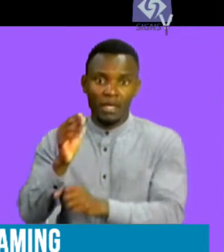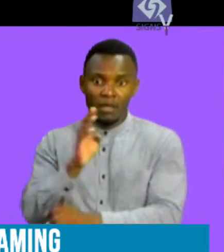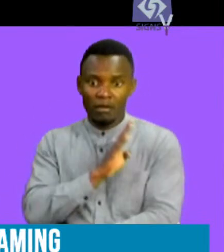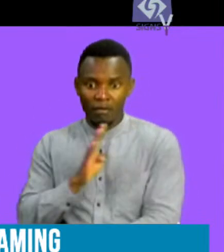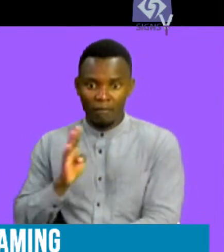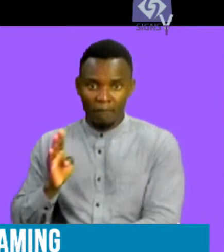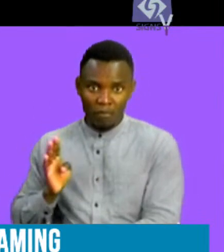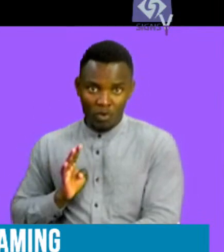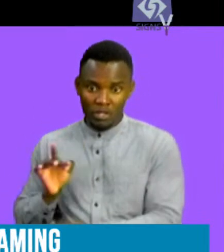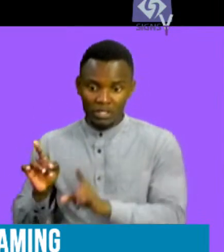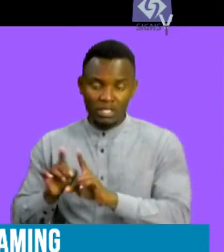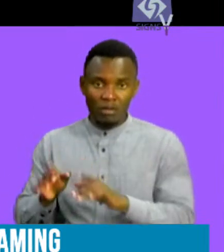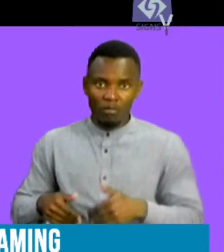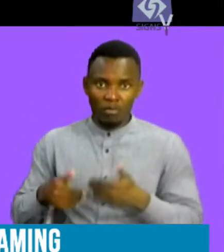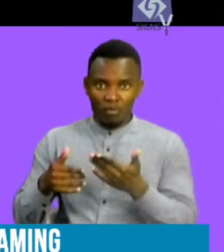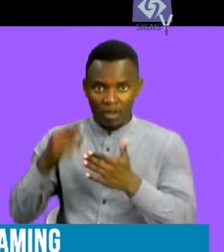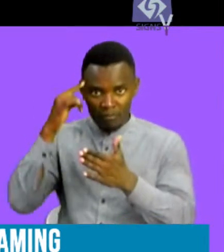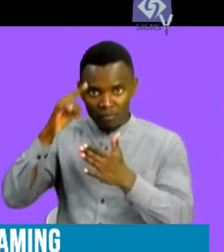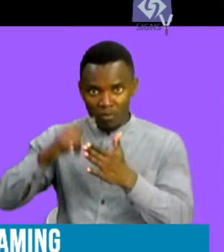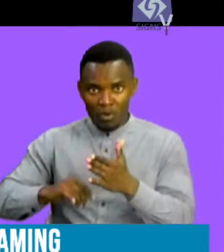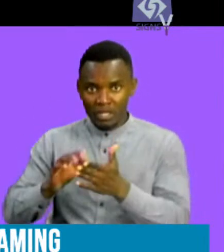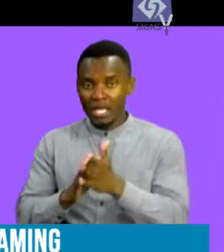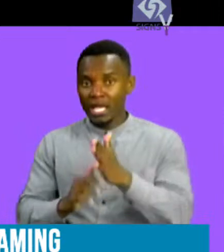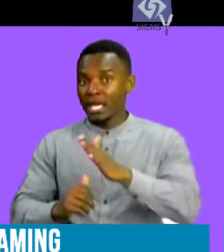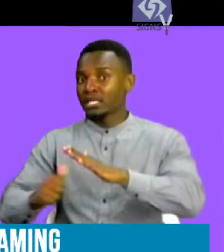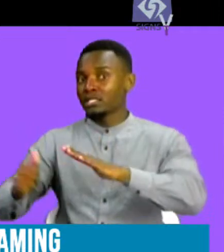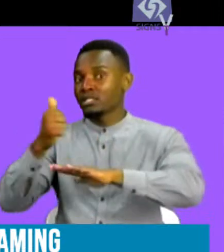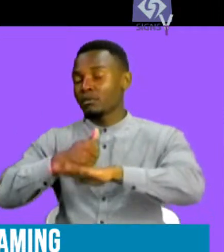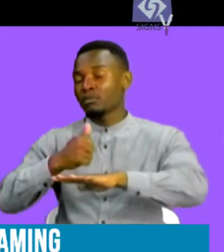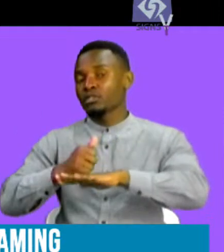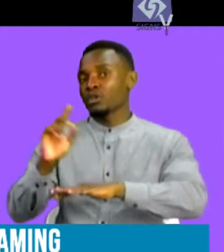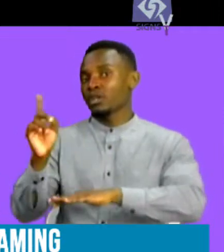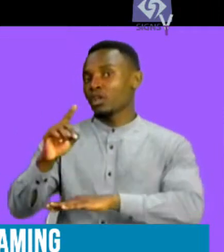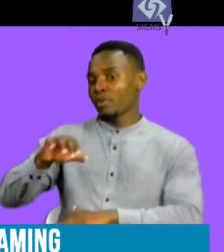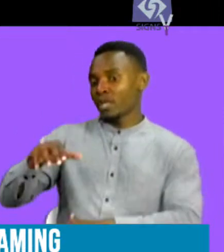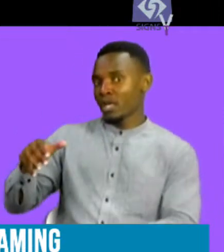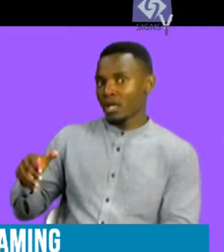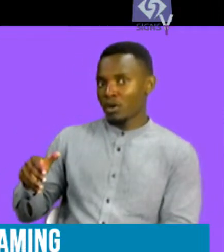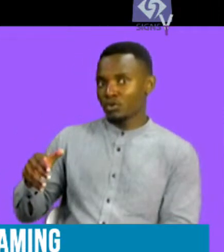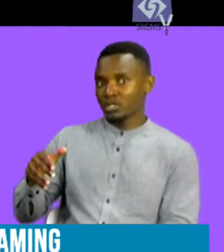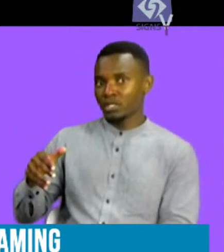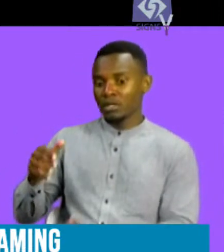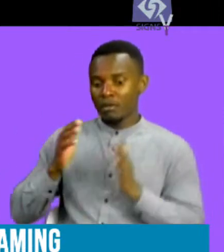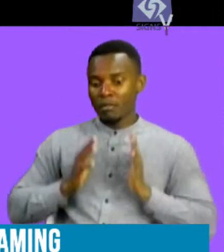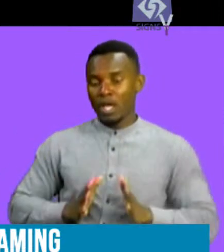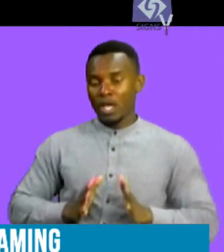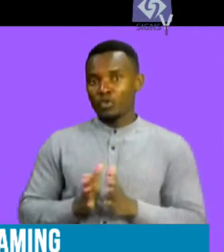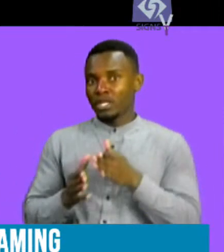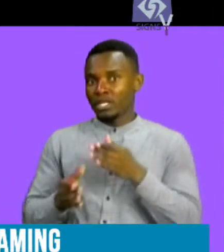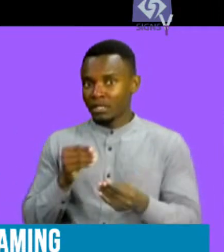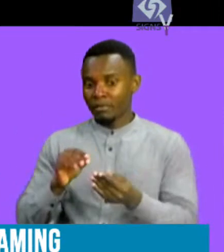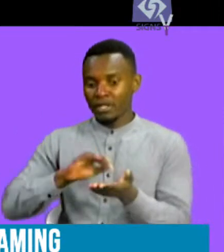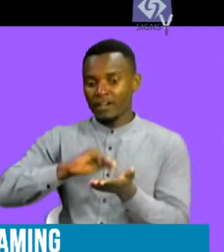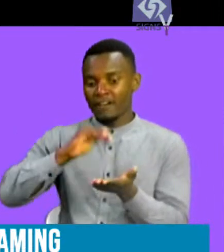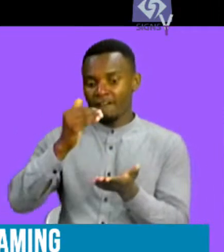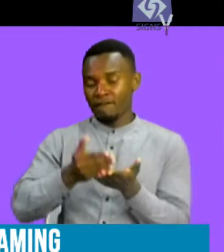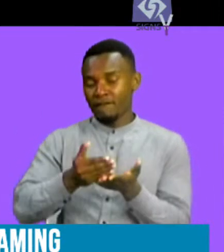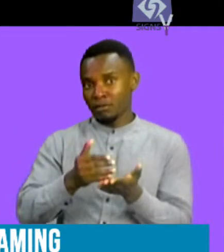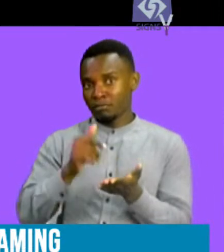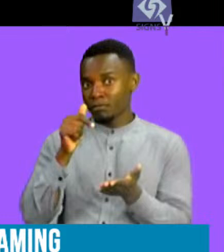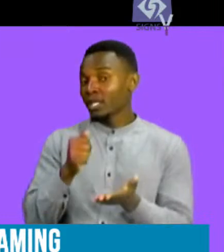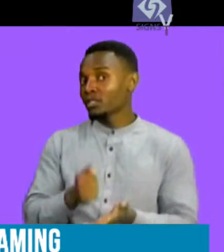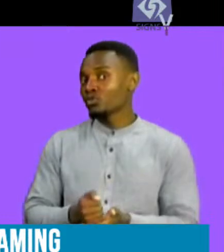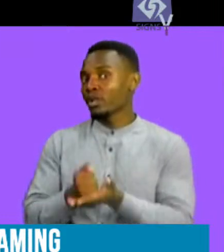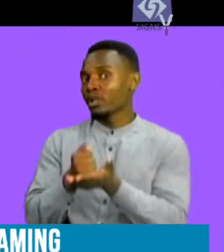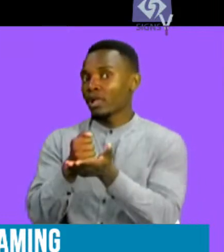and it also provides for an establishment of a Nairobi County Persons with Disability Fund. Now that fund will assist